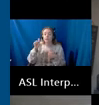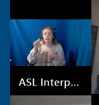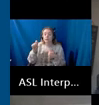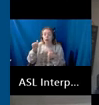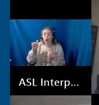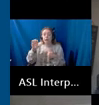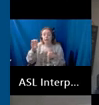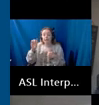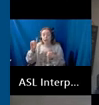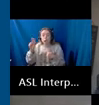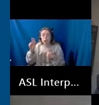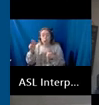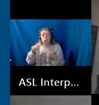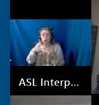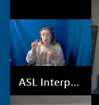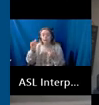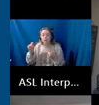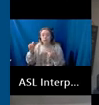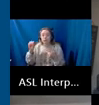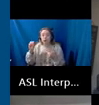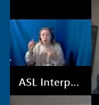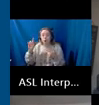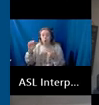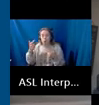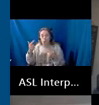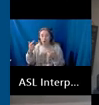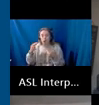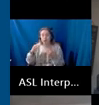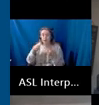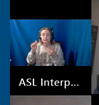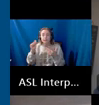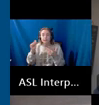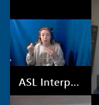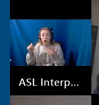.edu.org.gov, or that's the most reliable